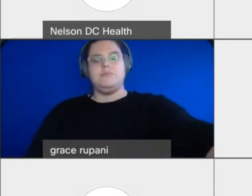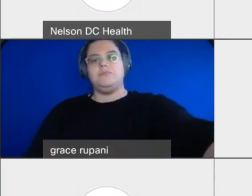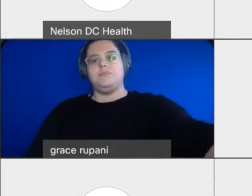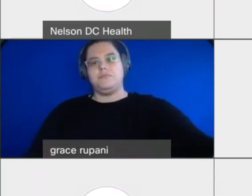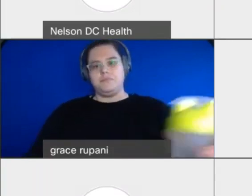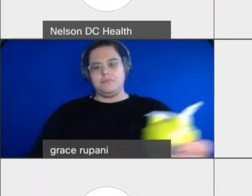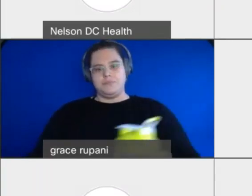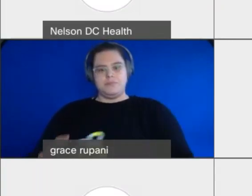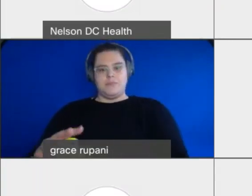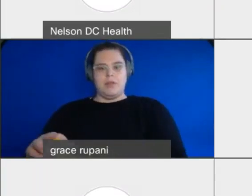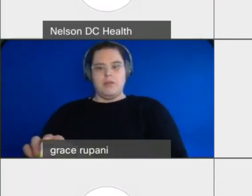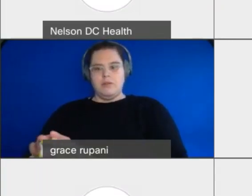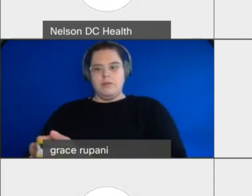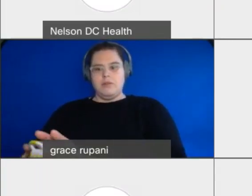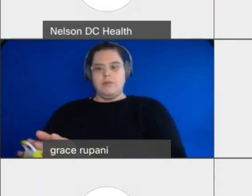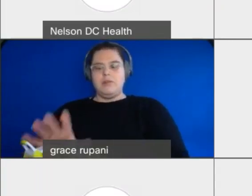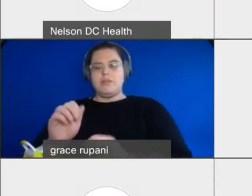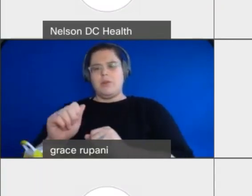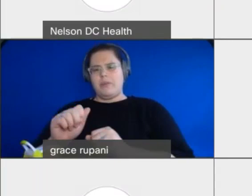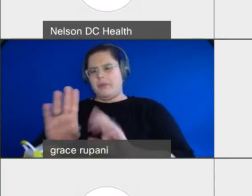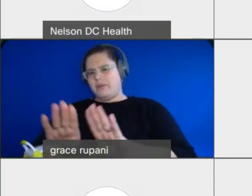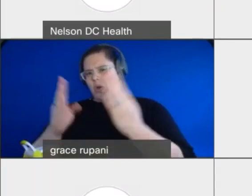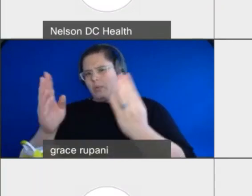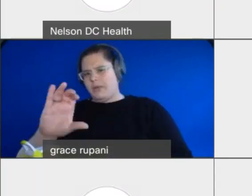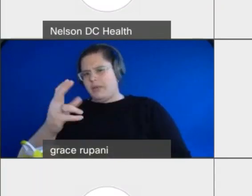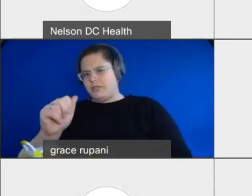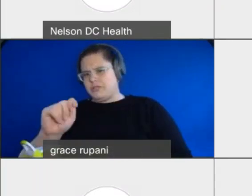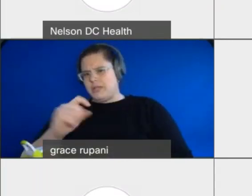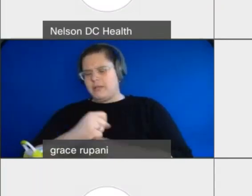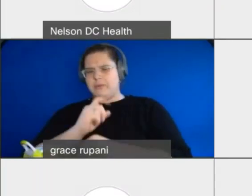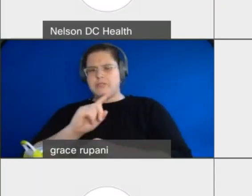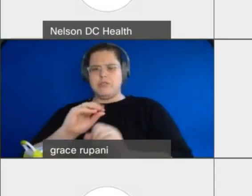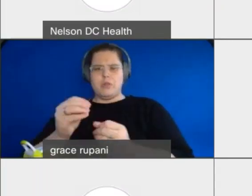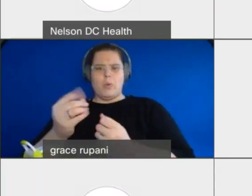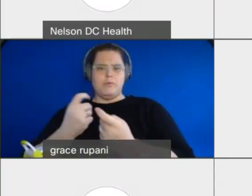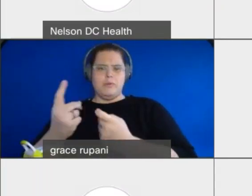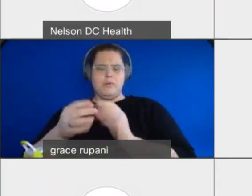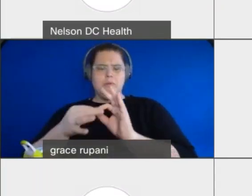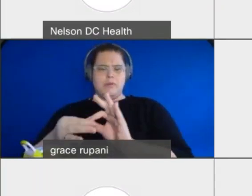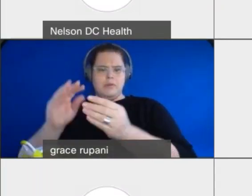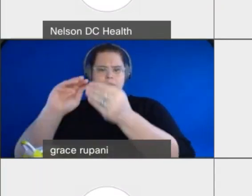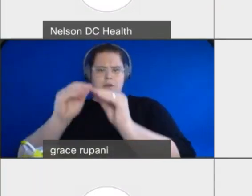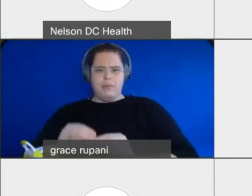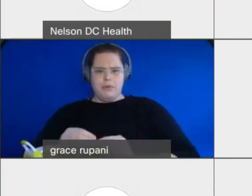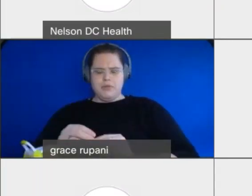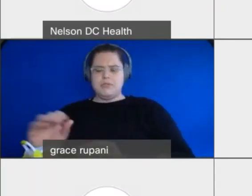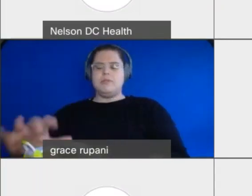So I need to turn on the chat just to see. Okay, no questions about that. So we had a meeting